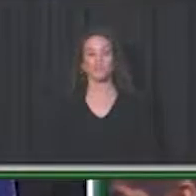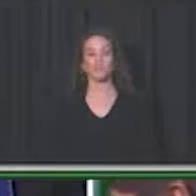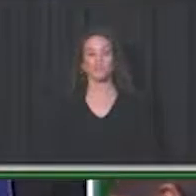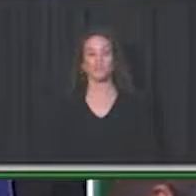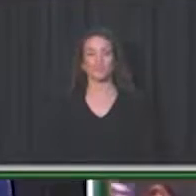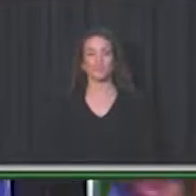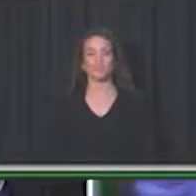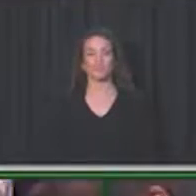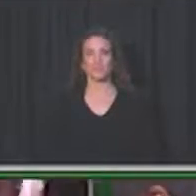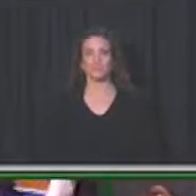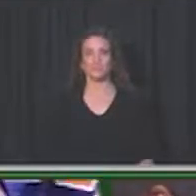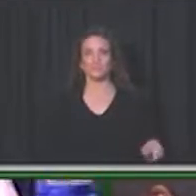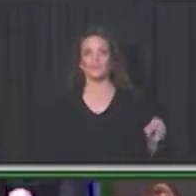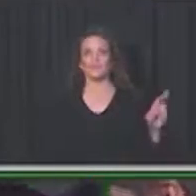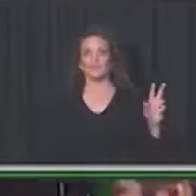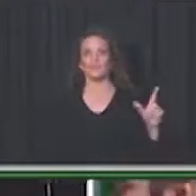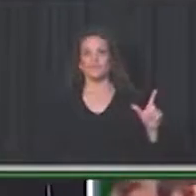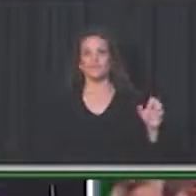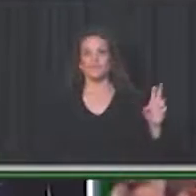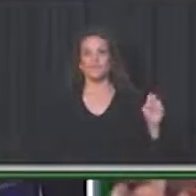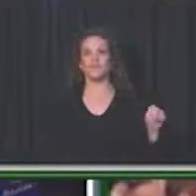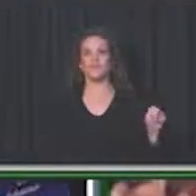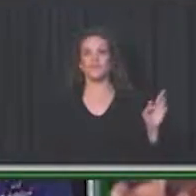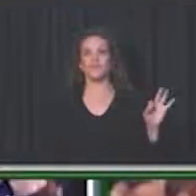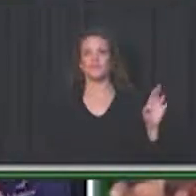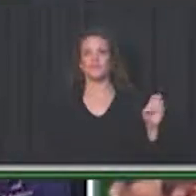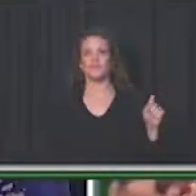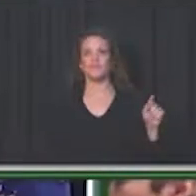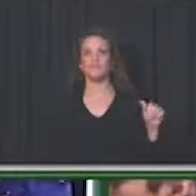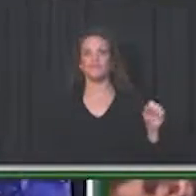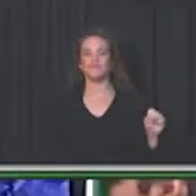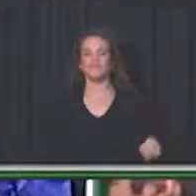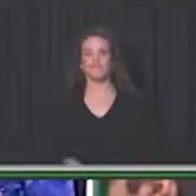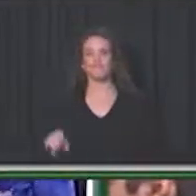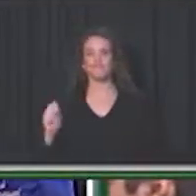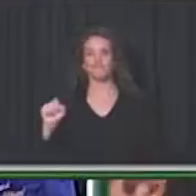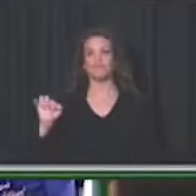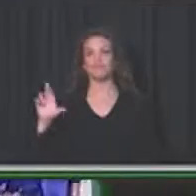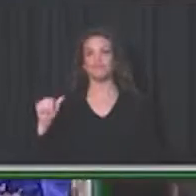Lauren Freitas. Sierra Boswell.